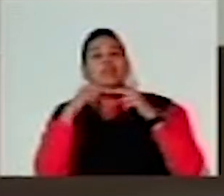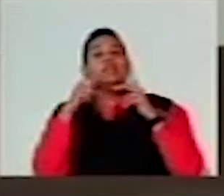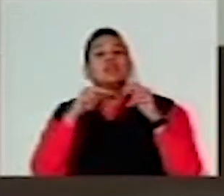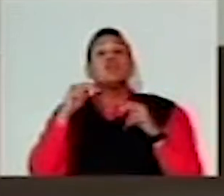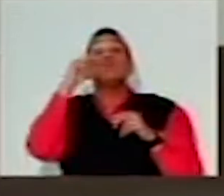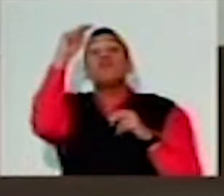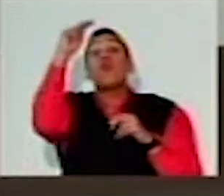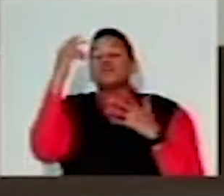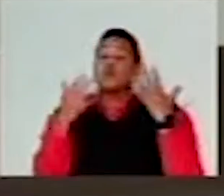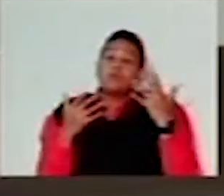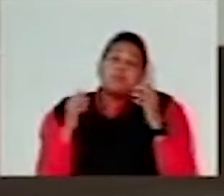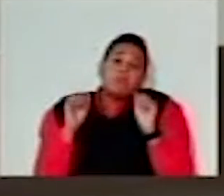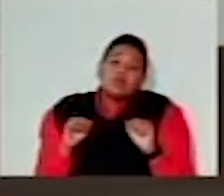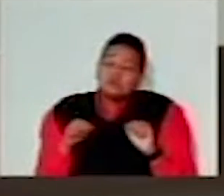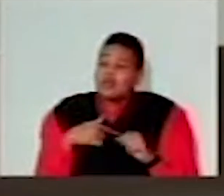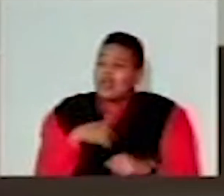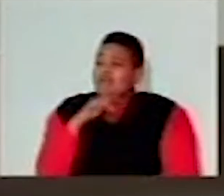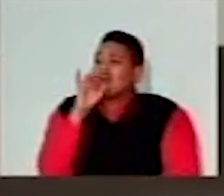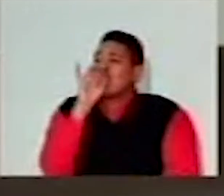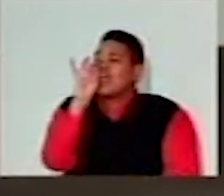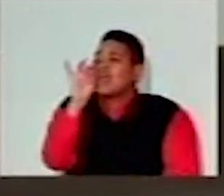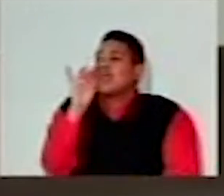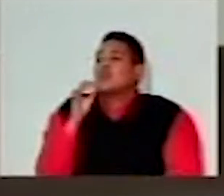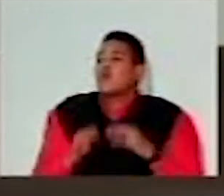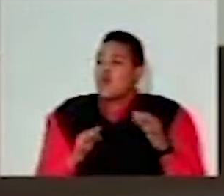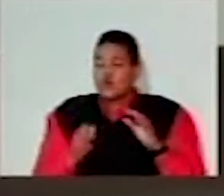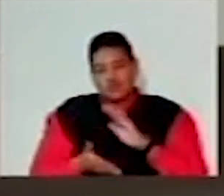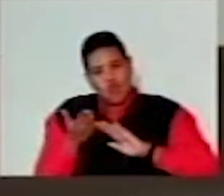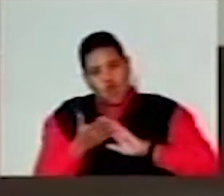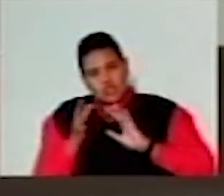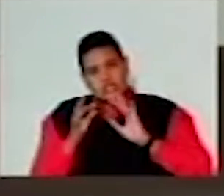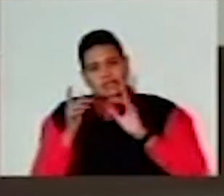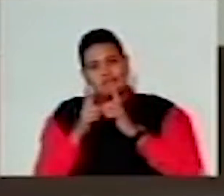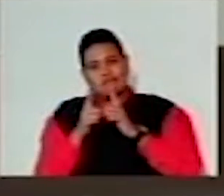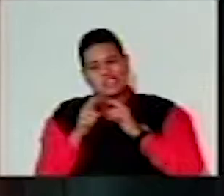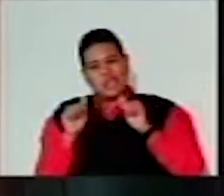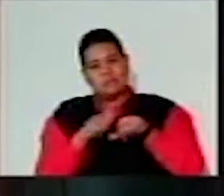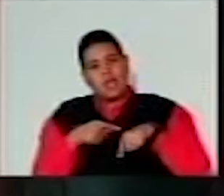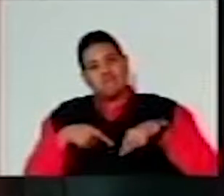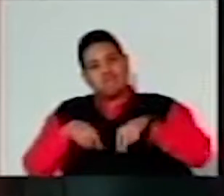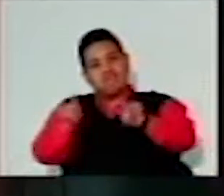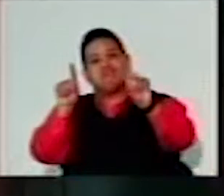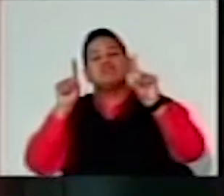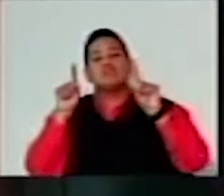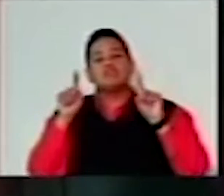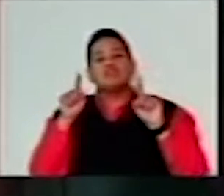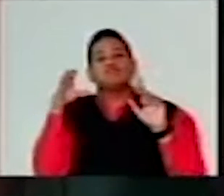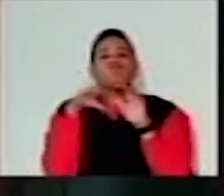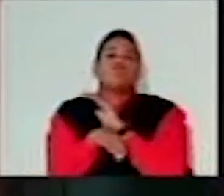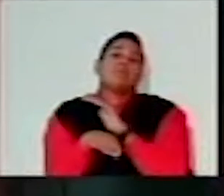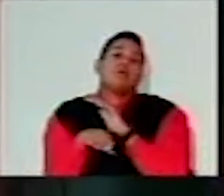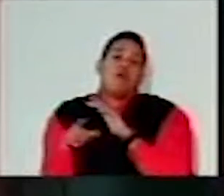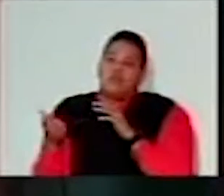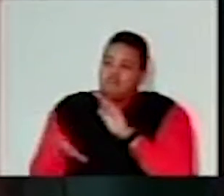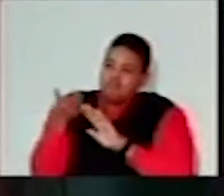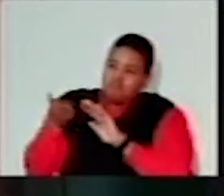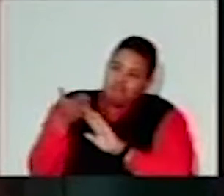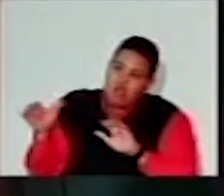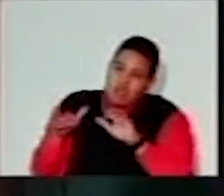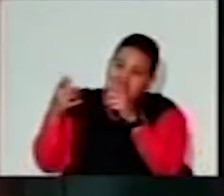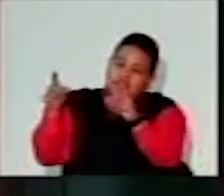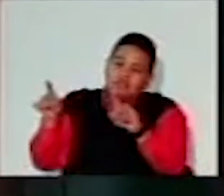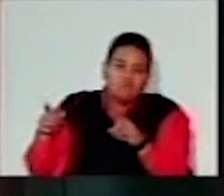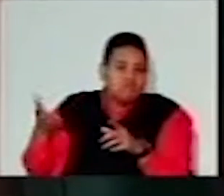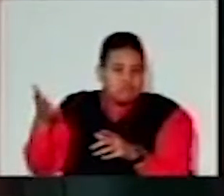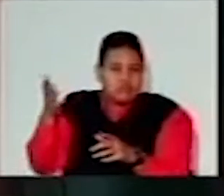have at least 8 courts trying criminal cases and hopefully as many as 10 in the Supreme Court.